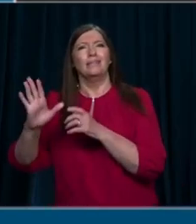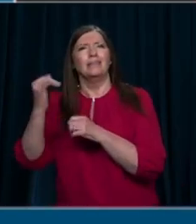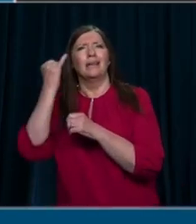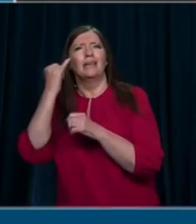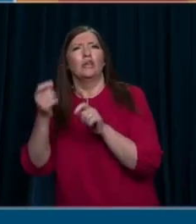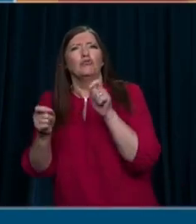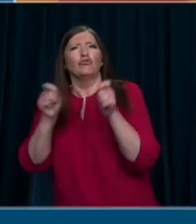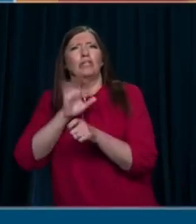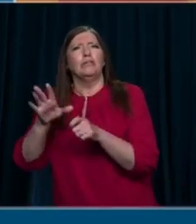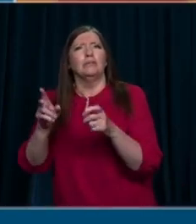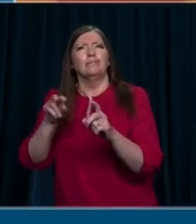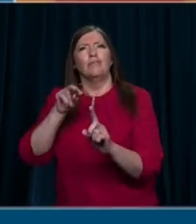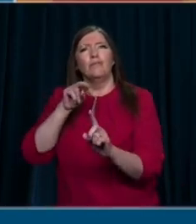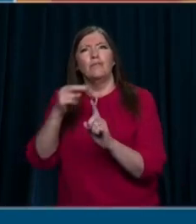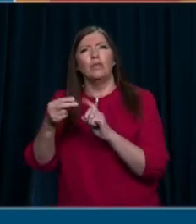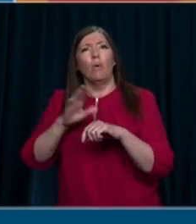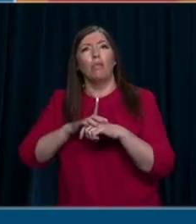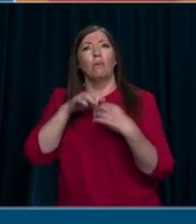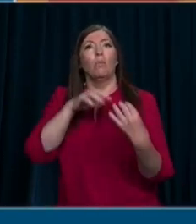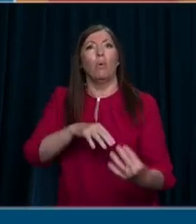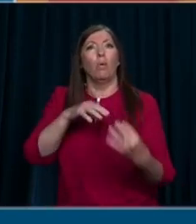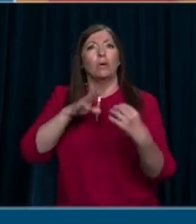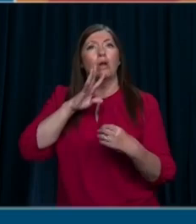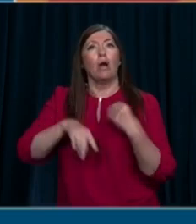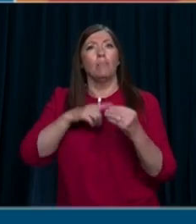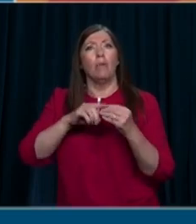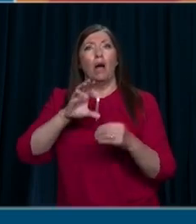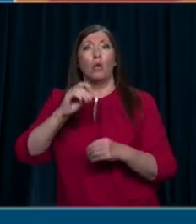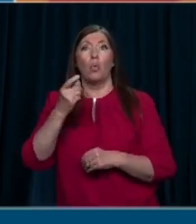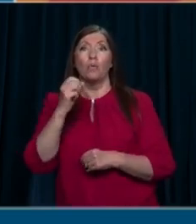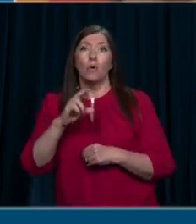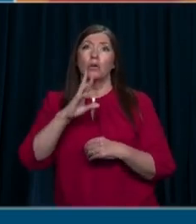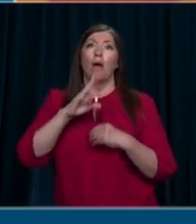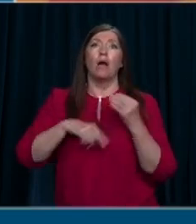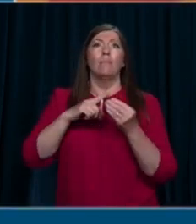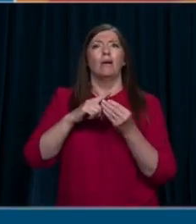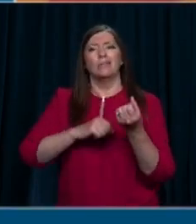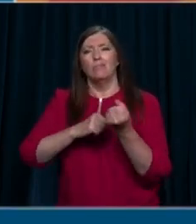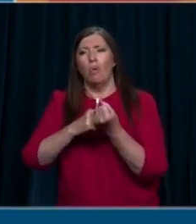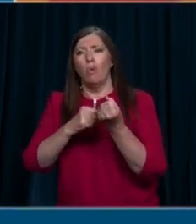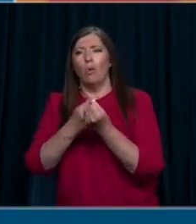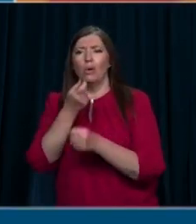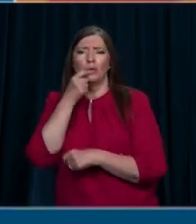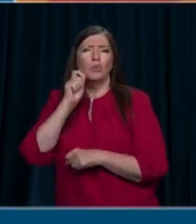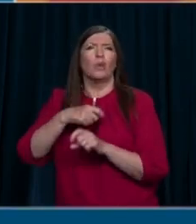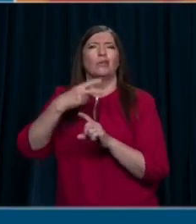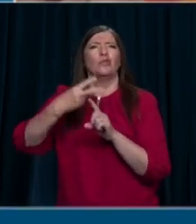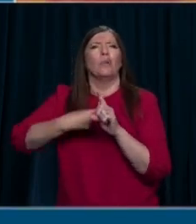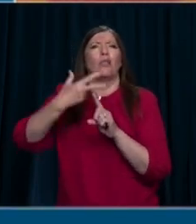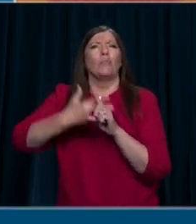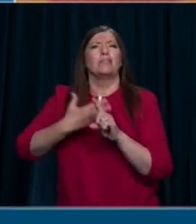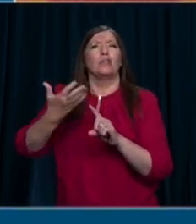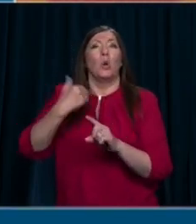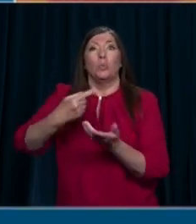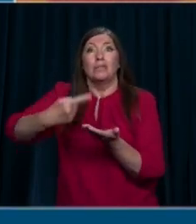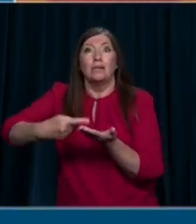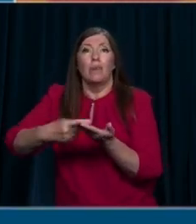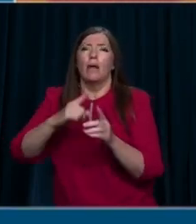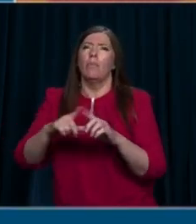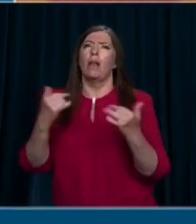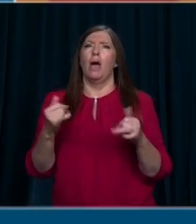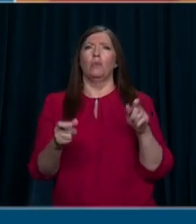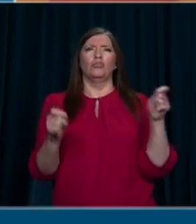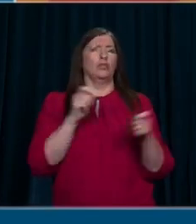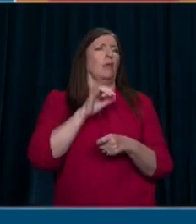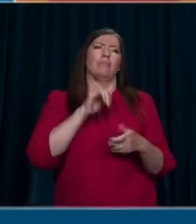his position on the wars. I'm talking about Cooper. He was talking about supporting Ukraine a few months ago at a debate, and now he's talking about that we shouldn't